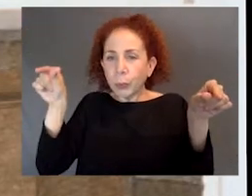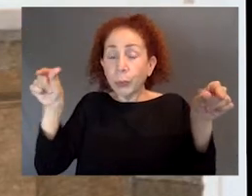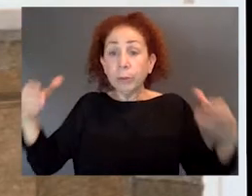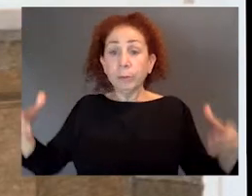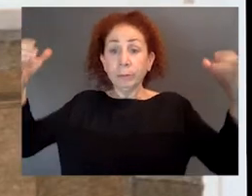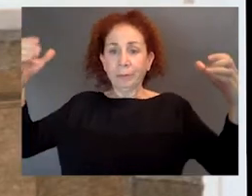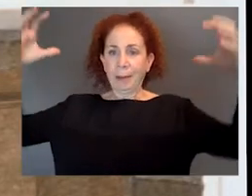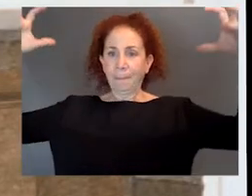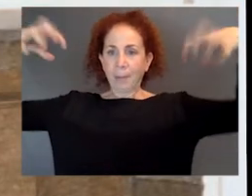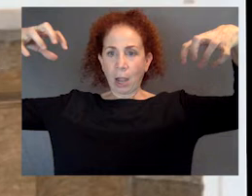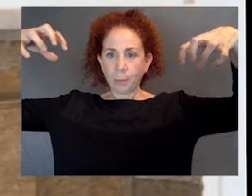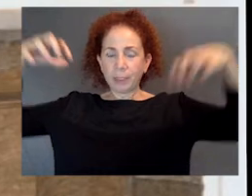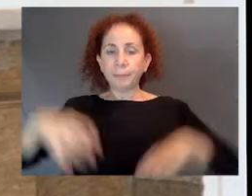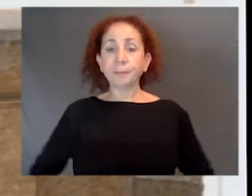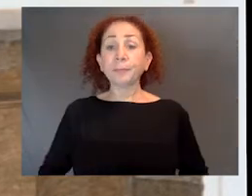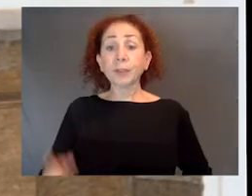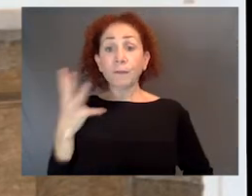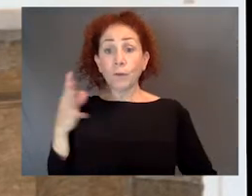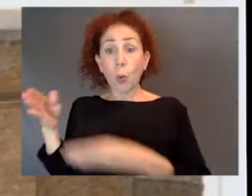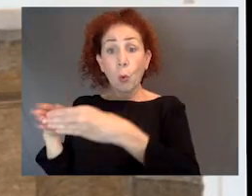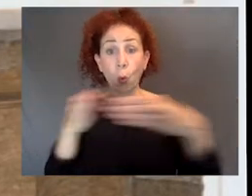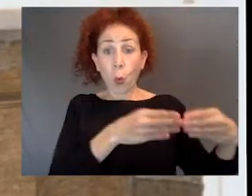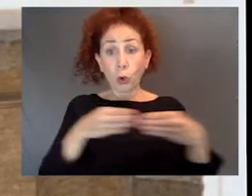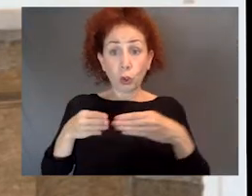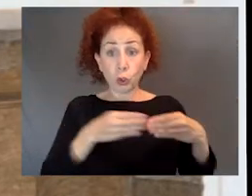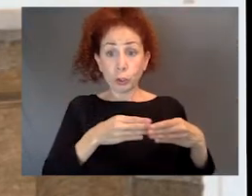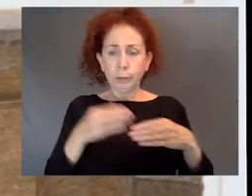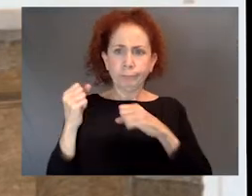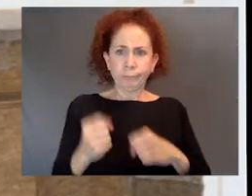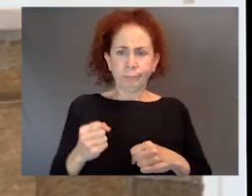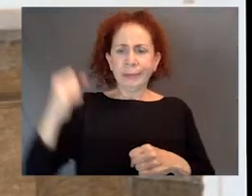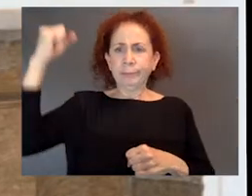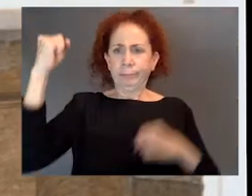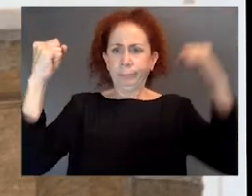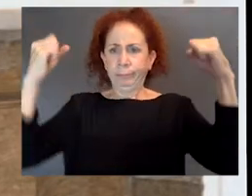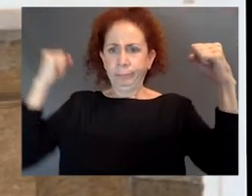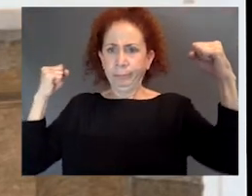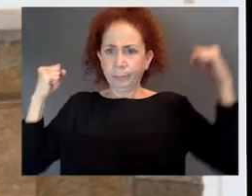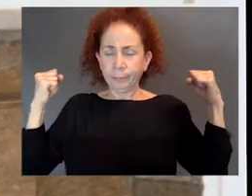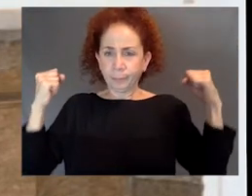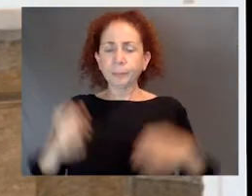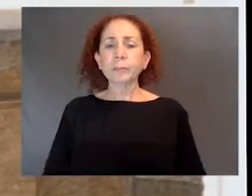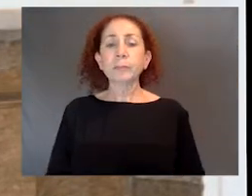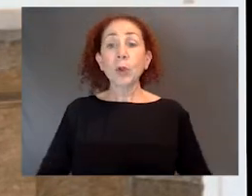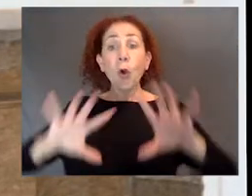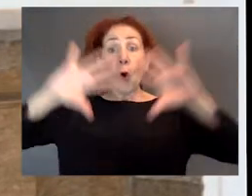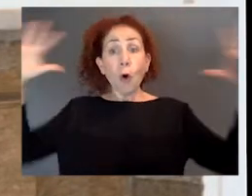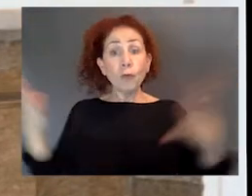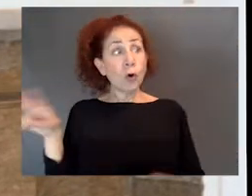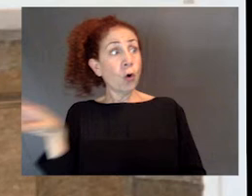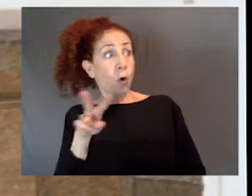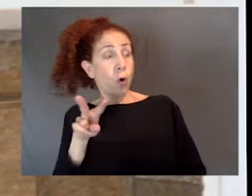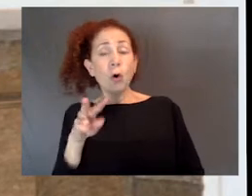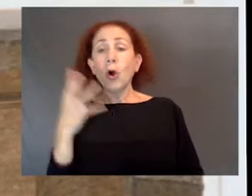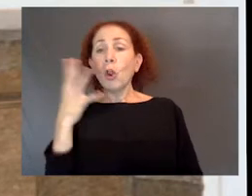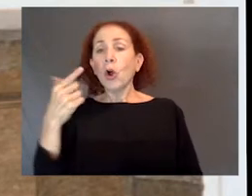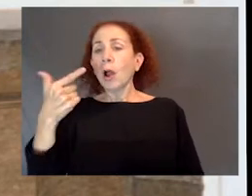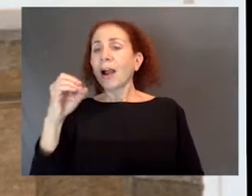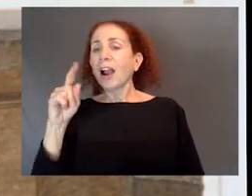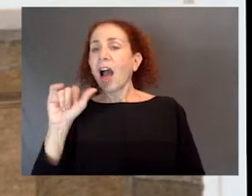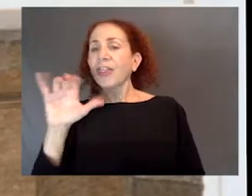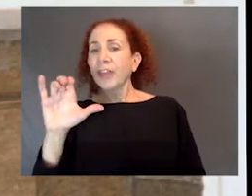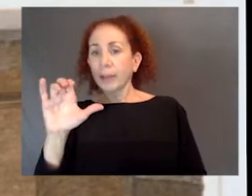with battlements. At the four corners of the property are massive stone towers. Overall, the prison has a rather Gothic and